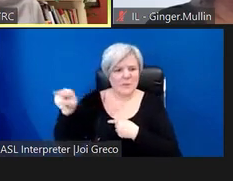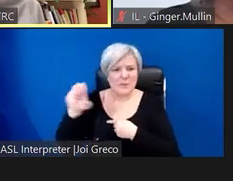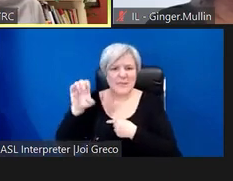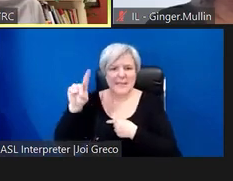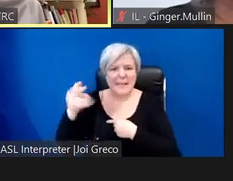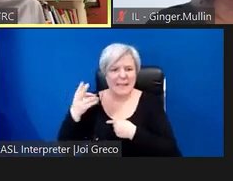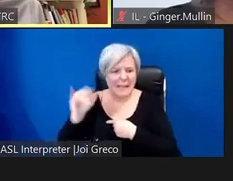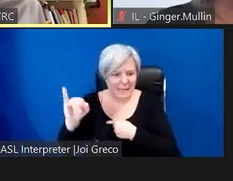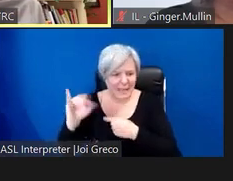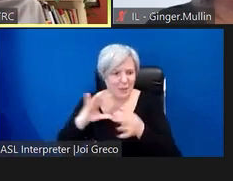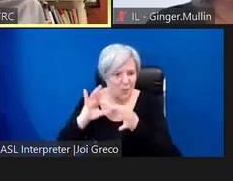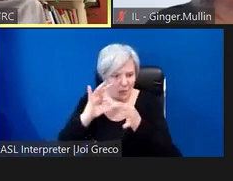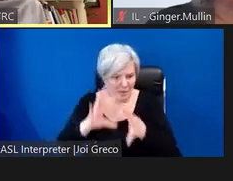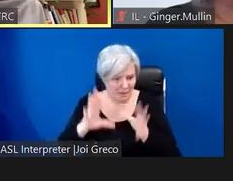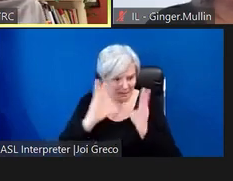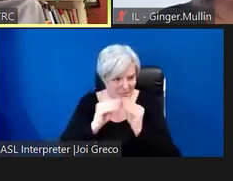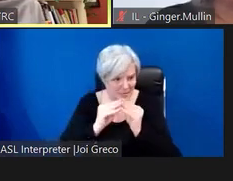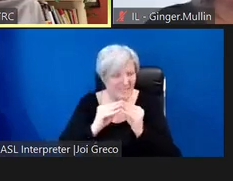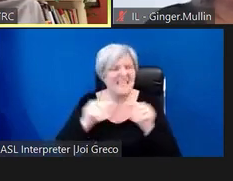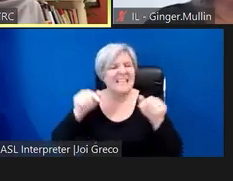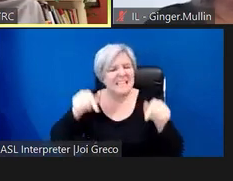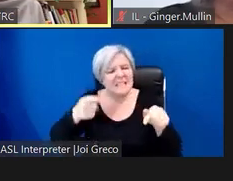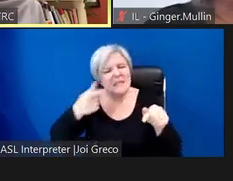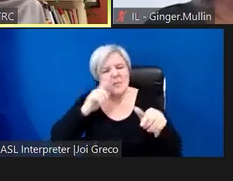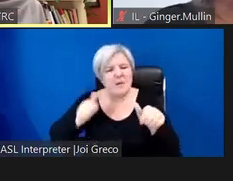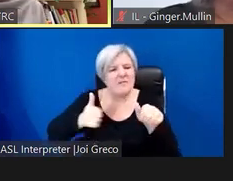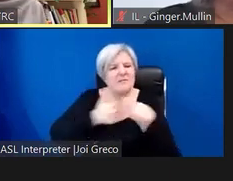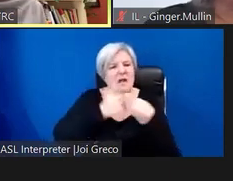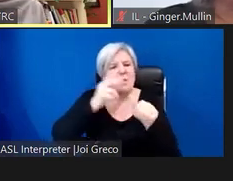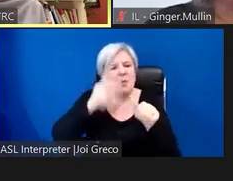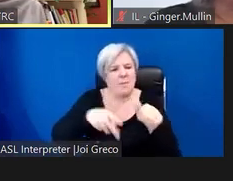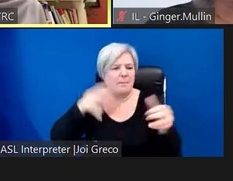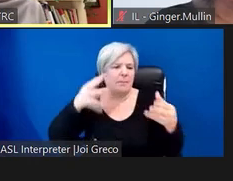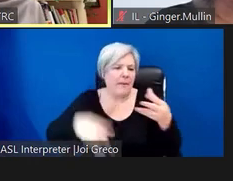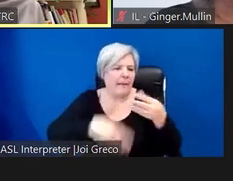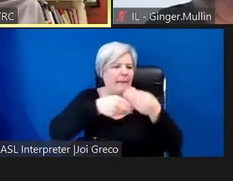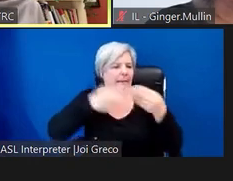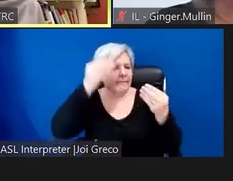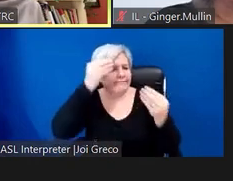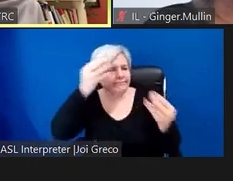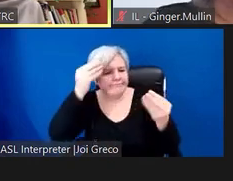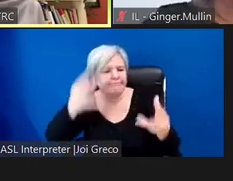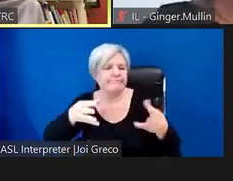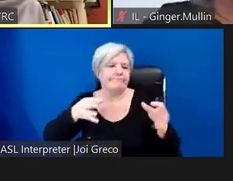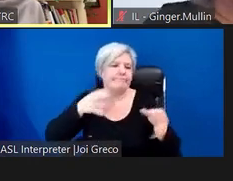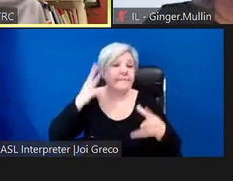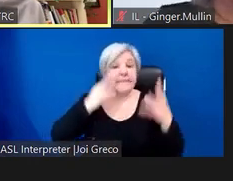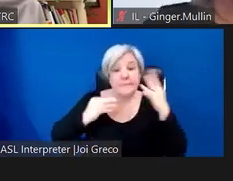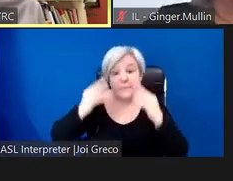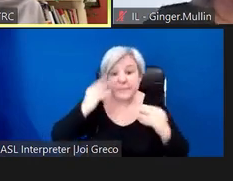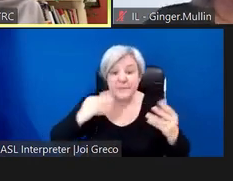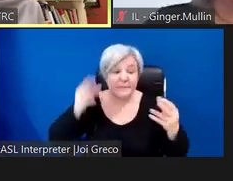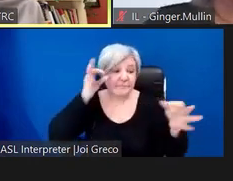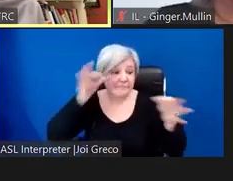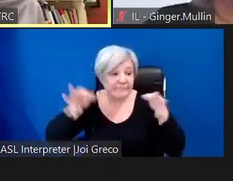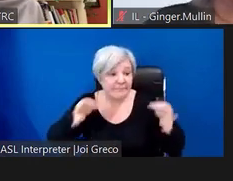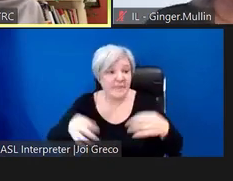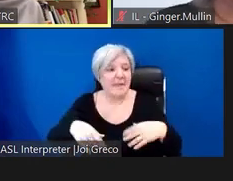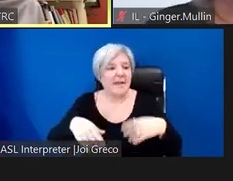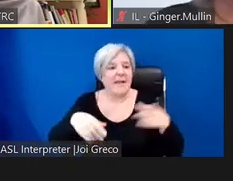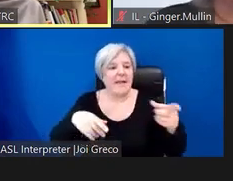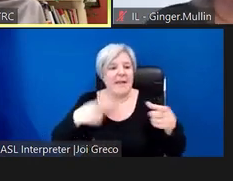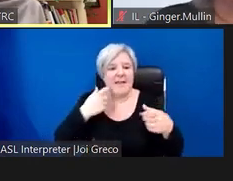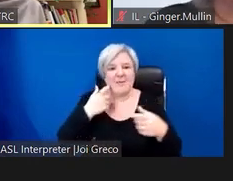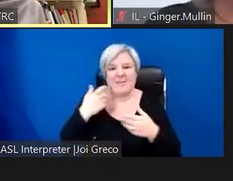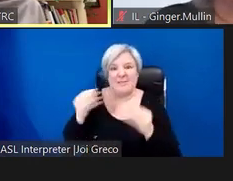meeting. This is a bit of a follow-up from that meeting with just some additional details and experiences since it's been